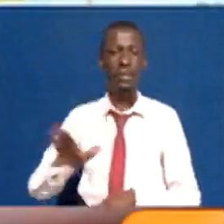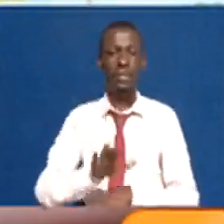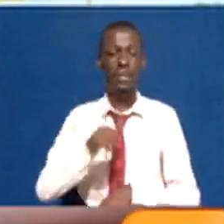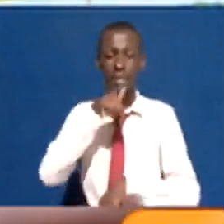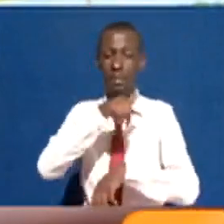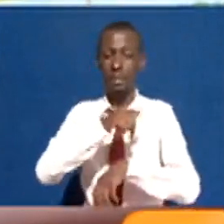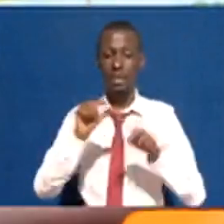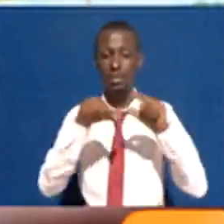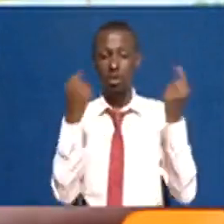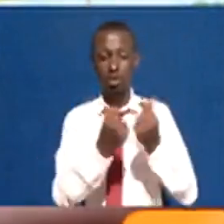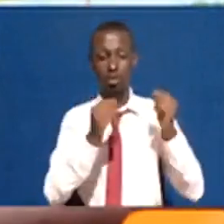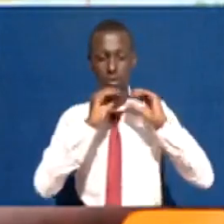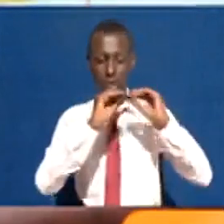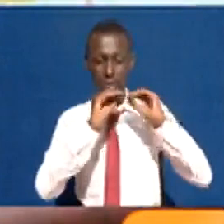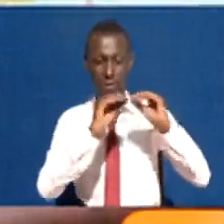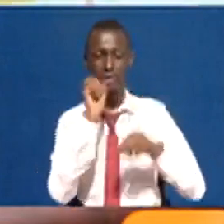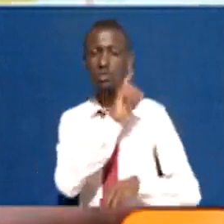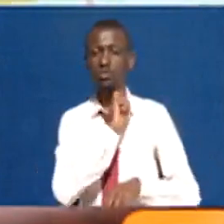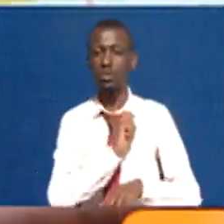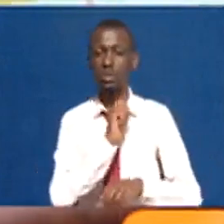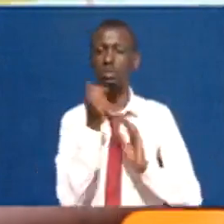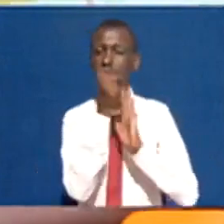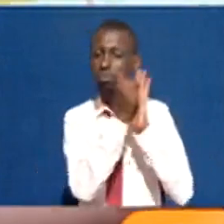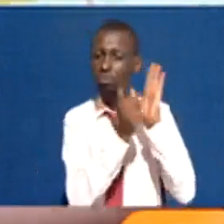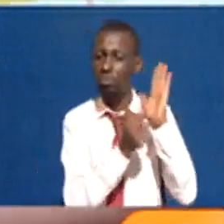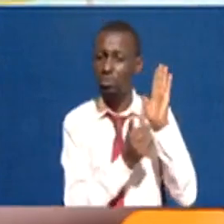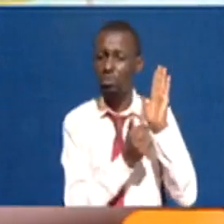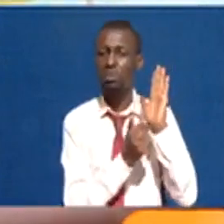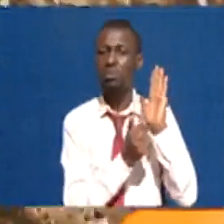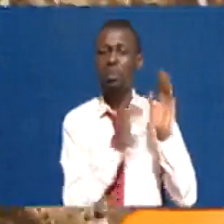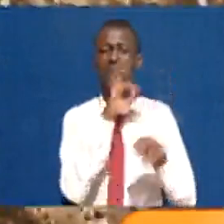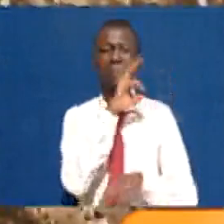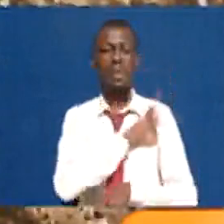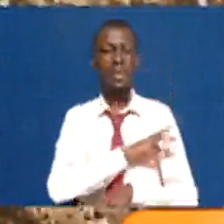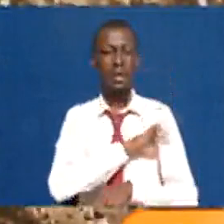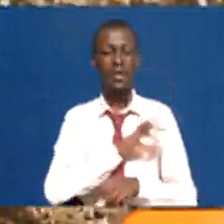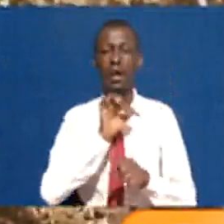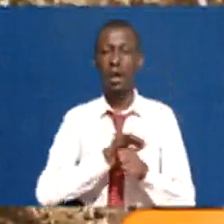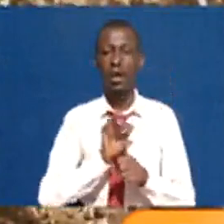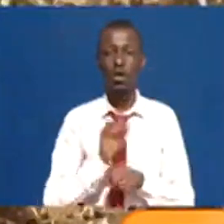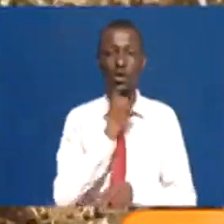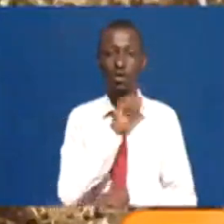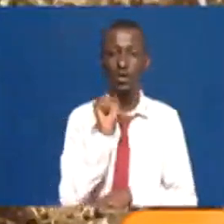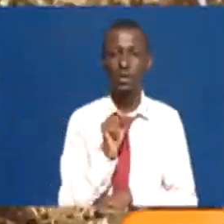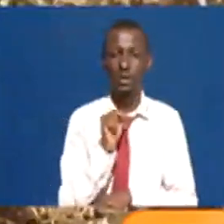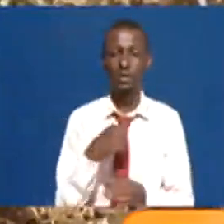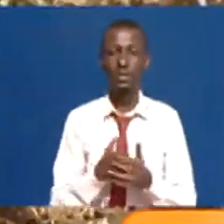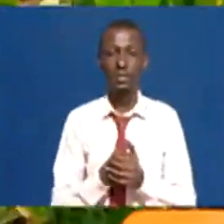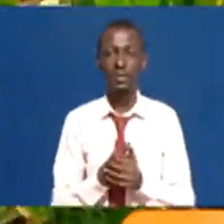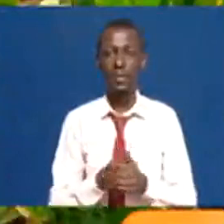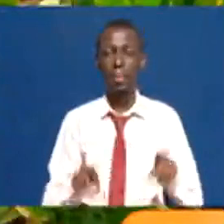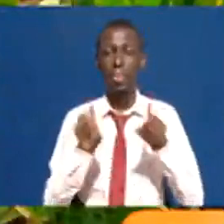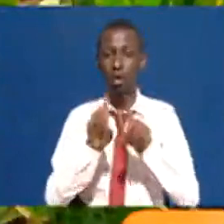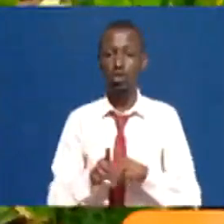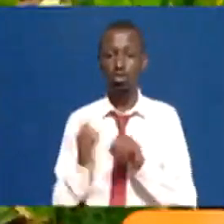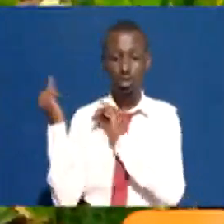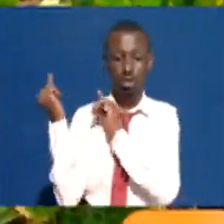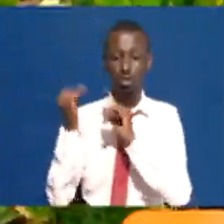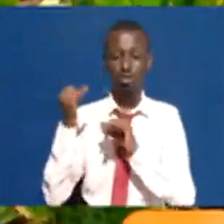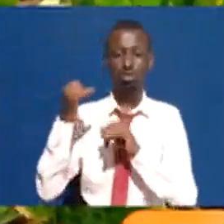got the education and everything, they really benefited on it. The project has introduced